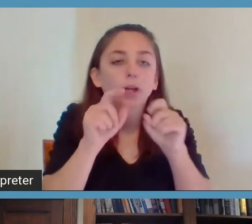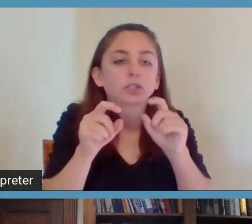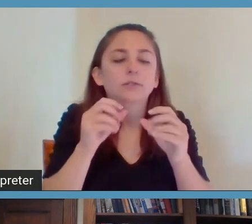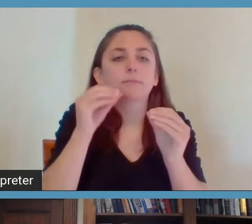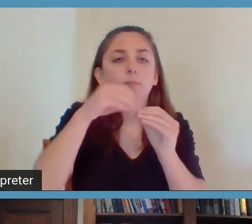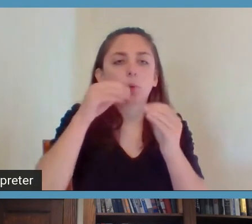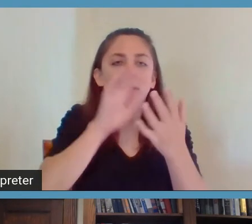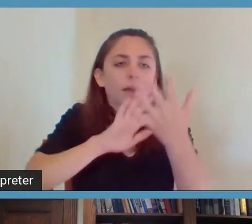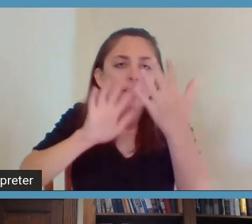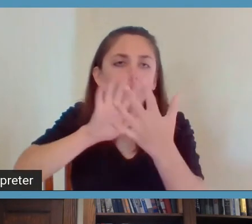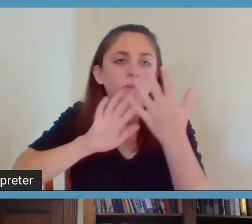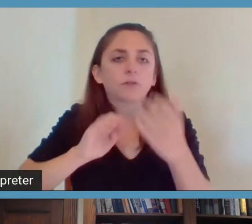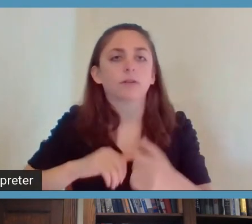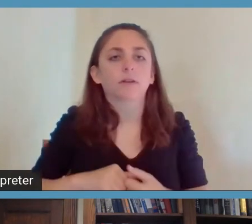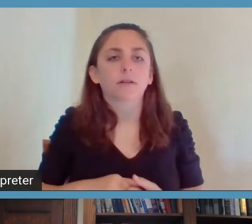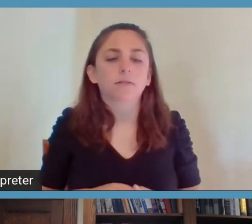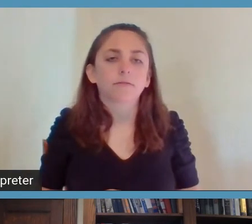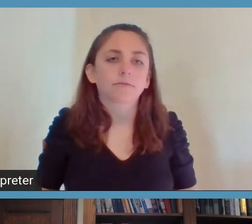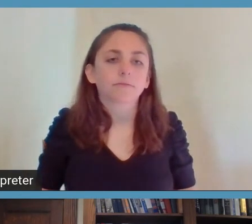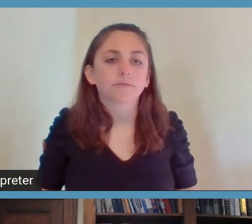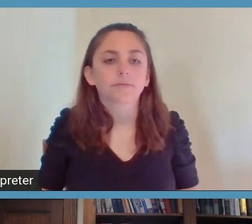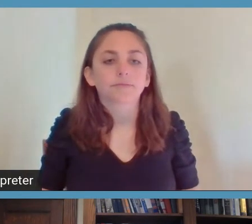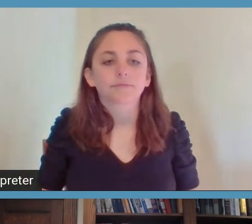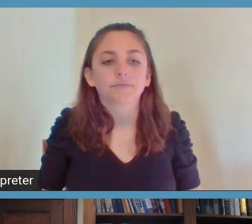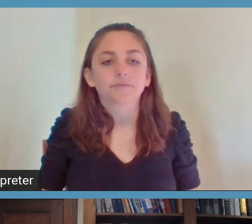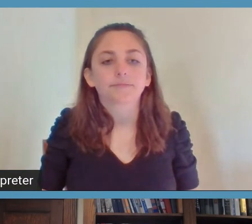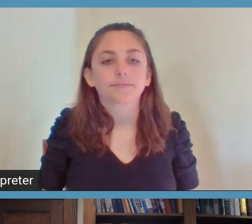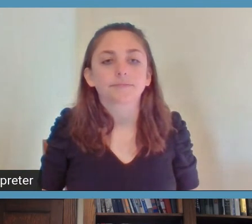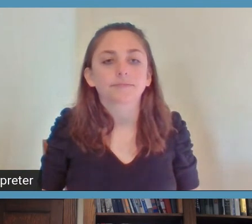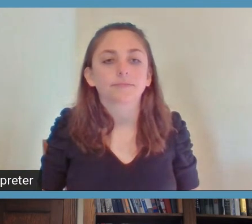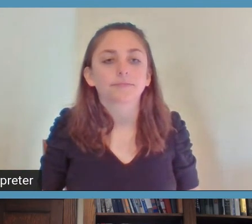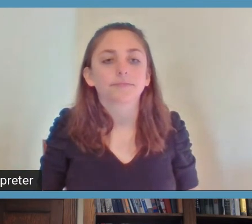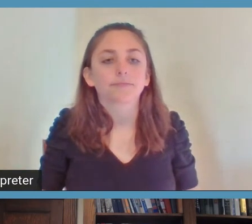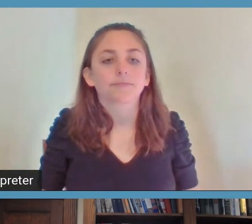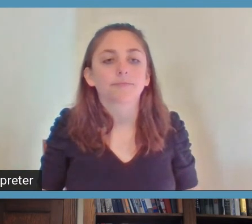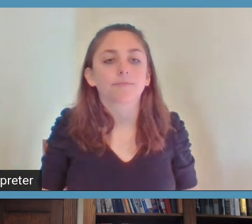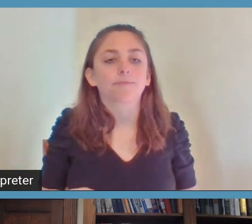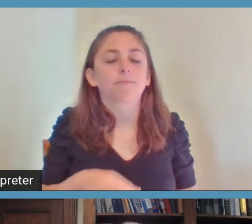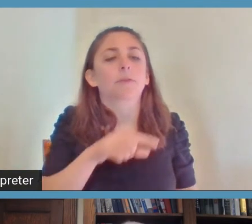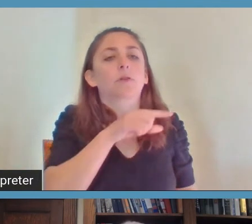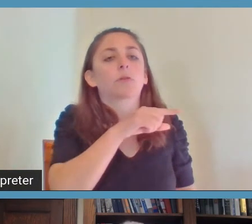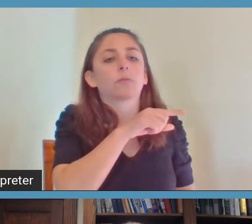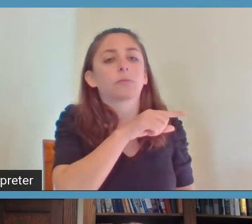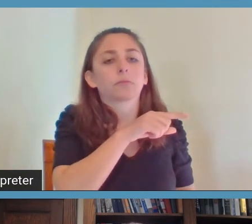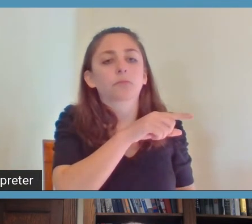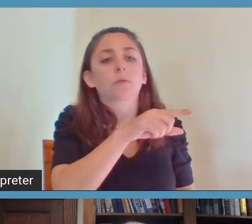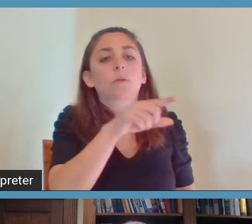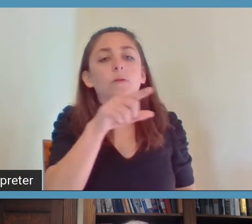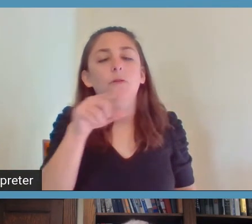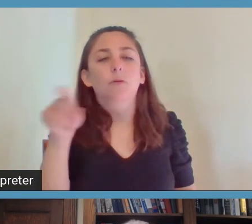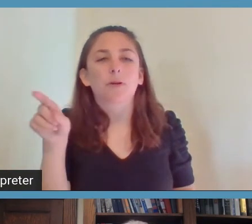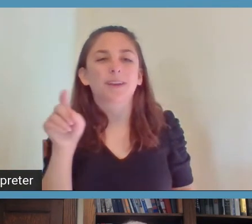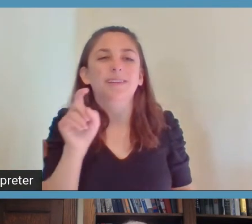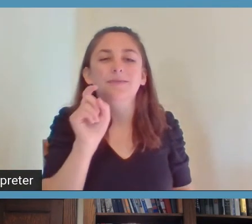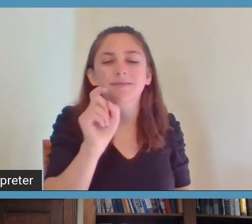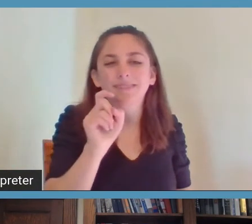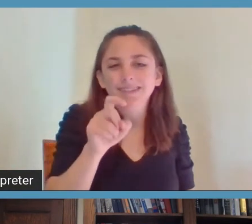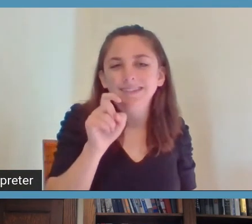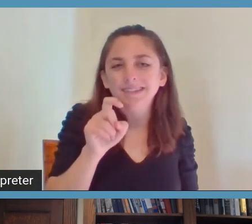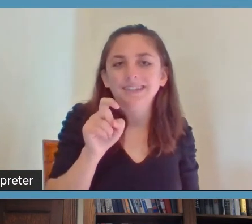would argue why these objects connect to us. Yeah. For those of you who are not New Englanders, you'll have to Google what a catamount